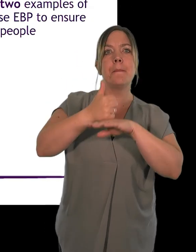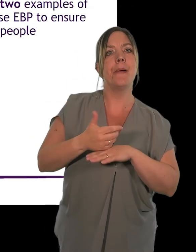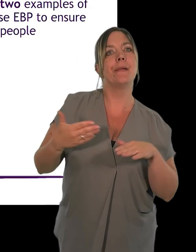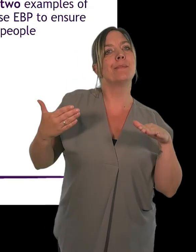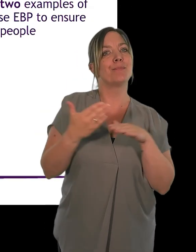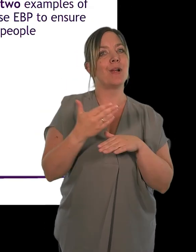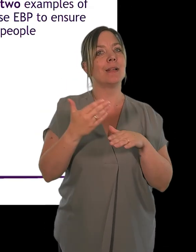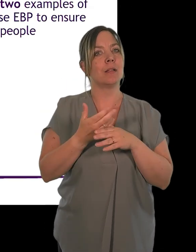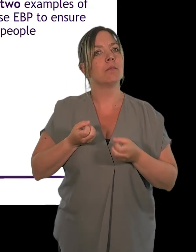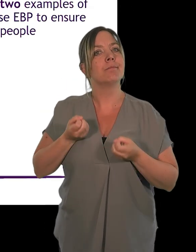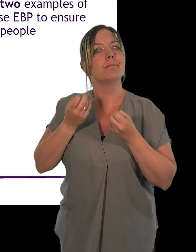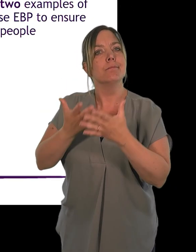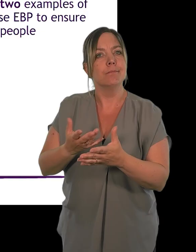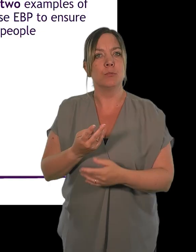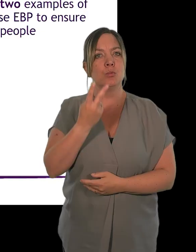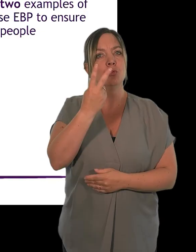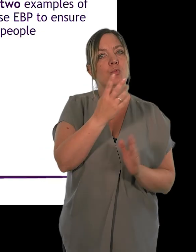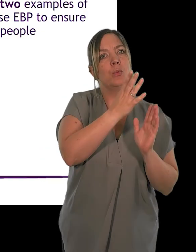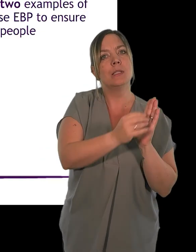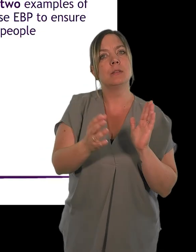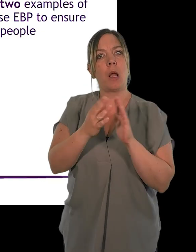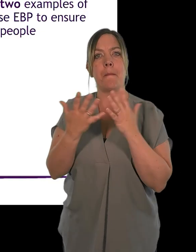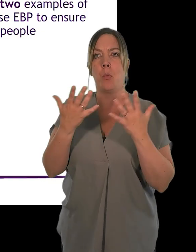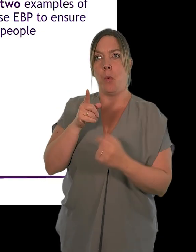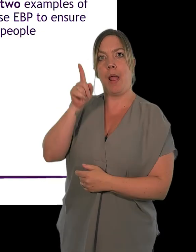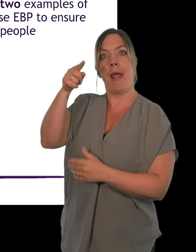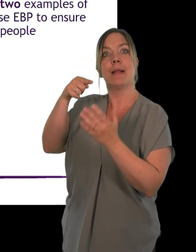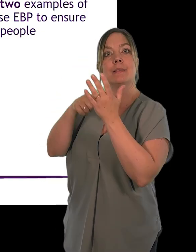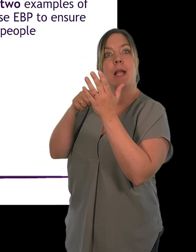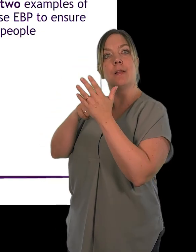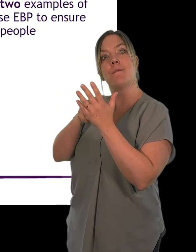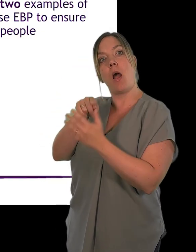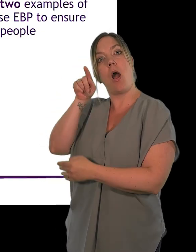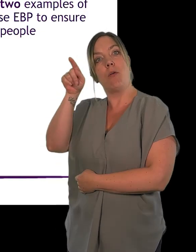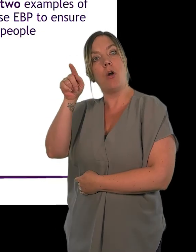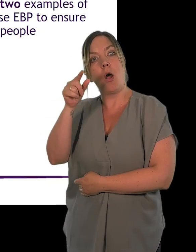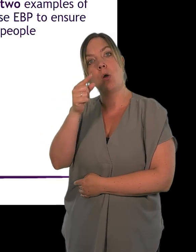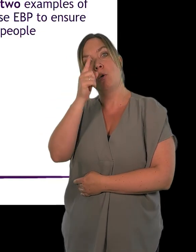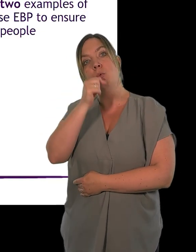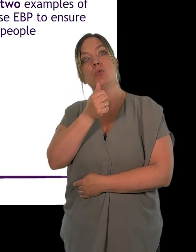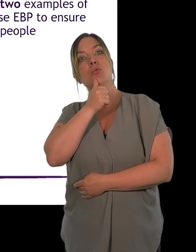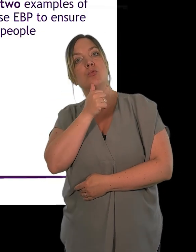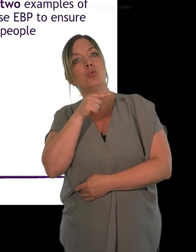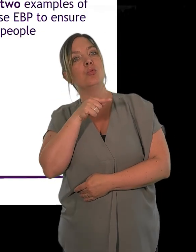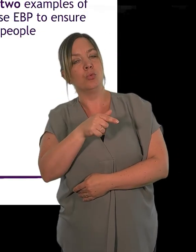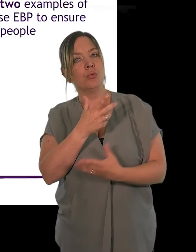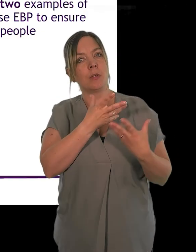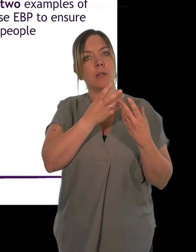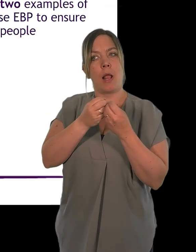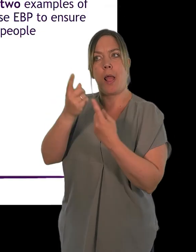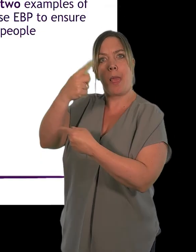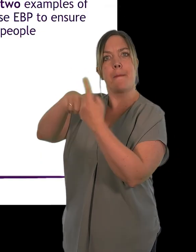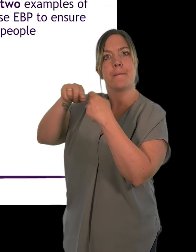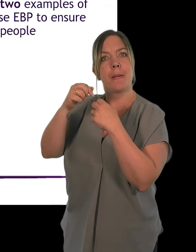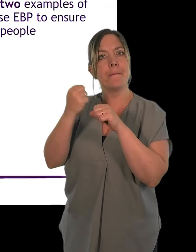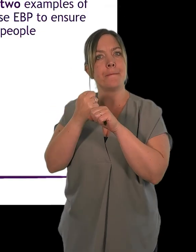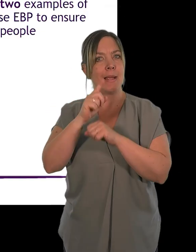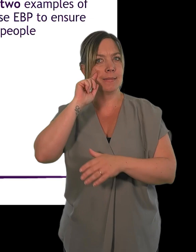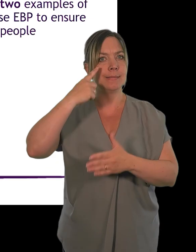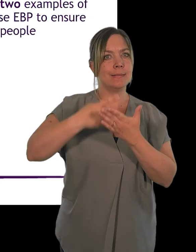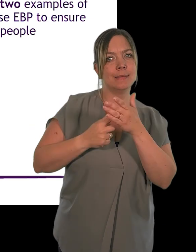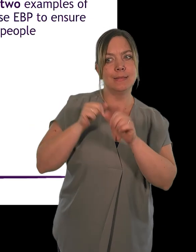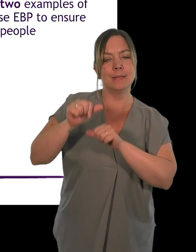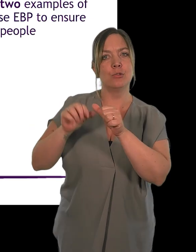of evidence-based practice and provide 2 examples of where Technovara could use it to ensure